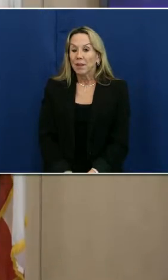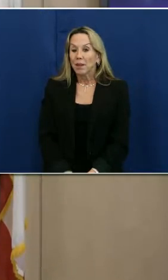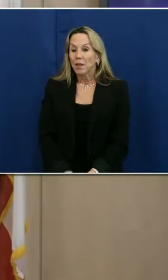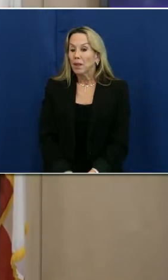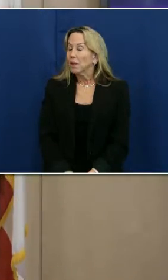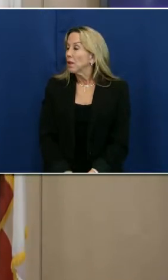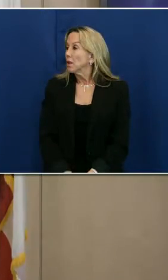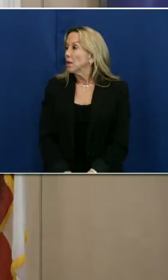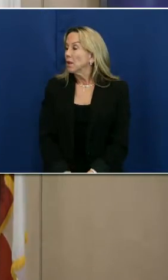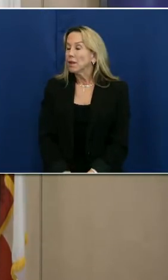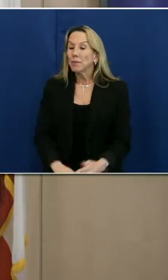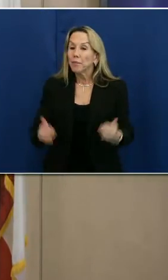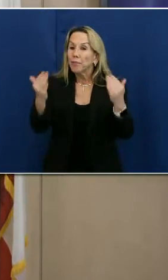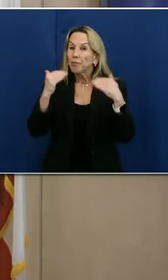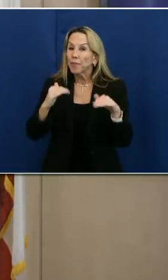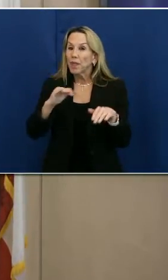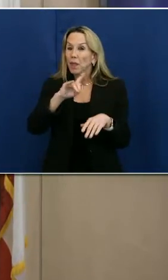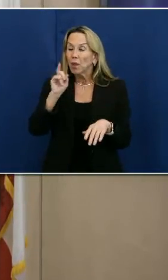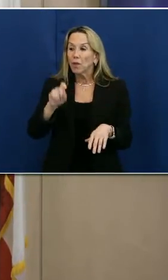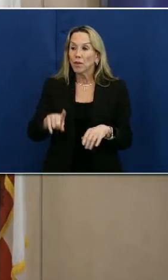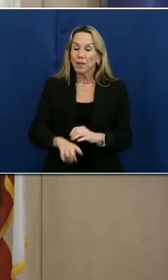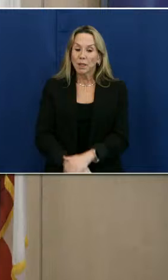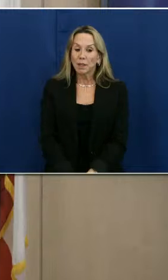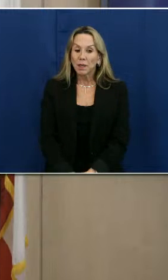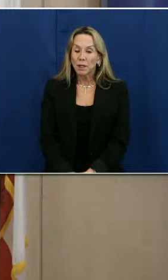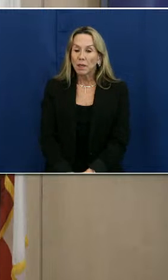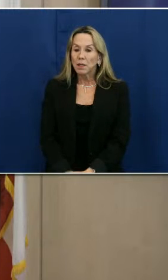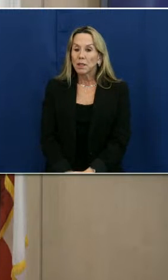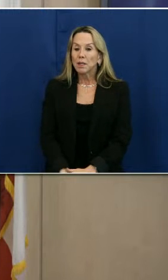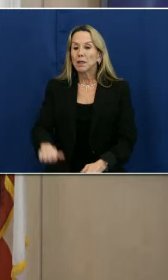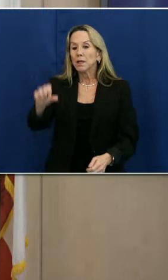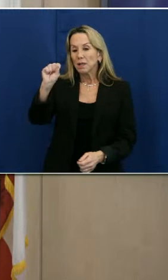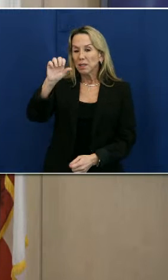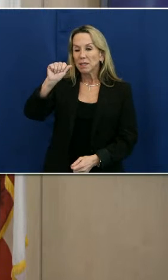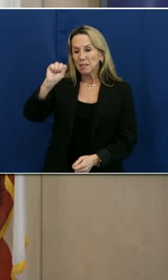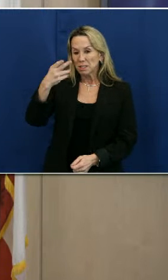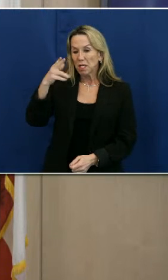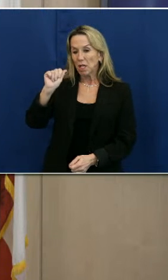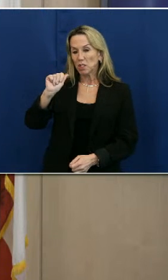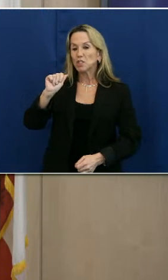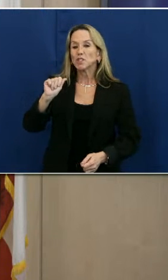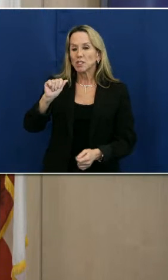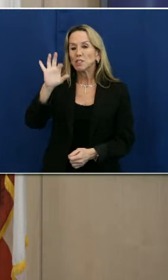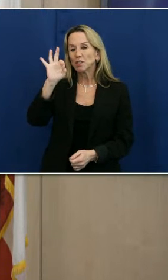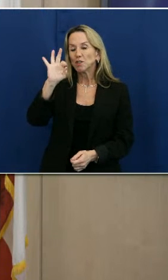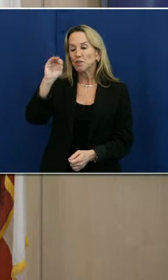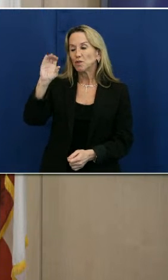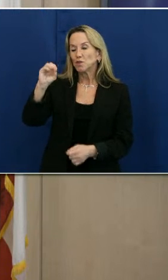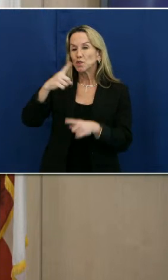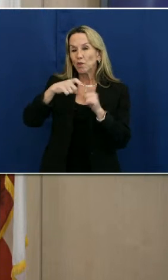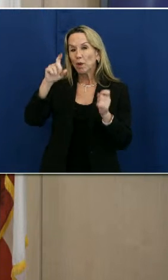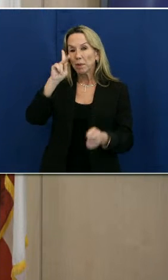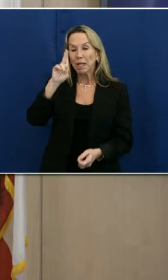Okay, next question. Next caller is Sasha Fu from KUSI.